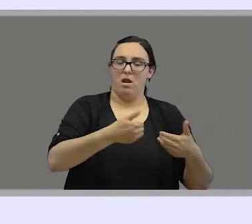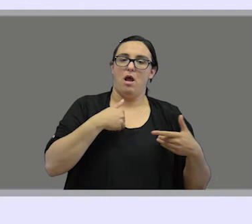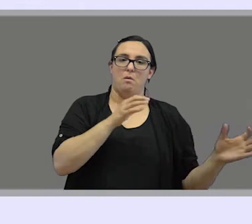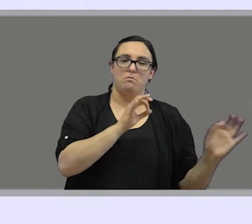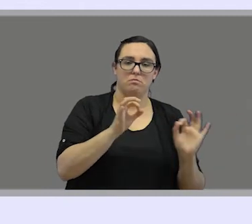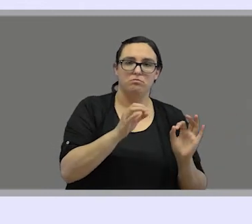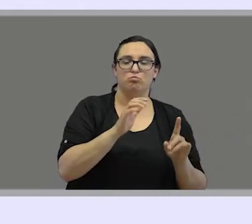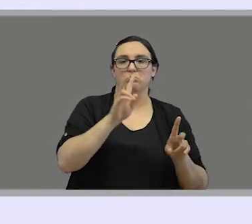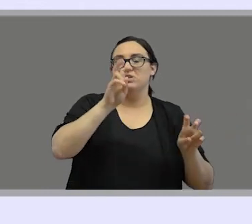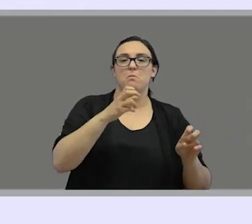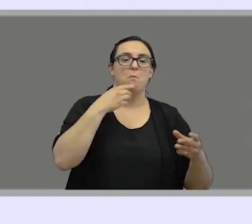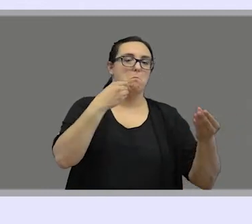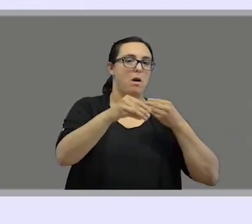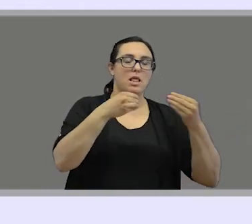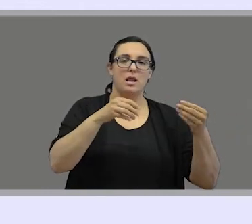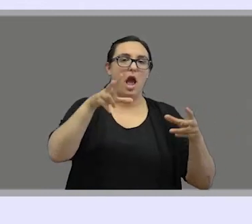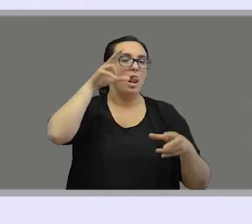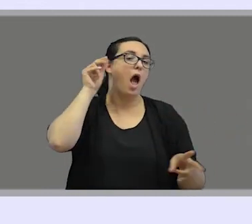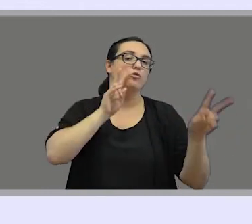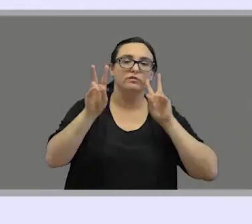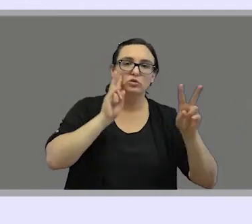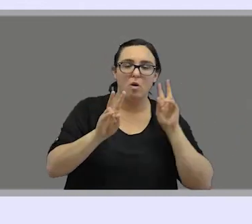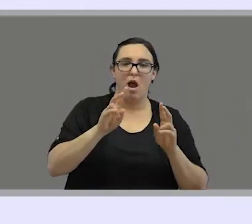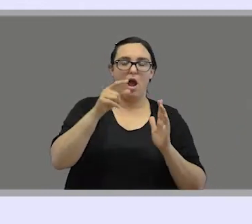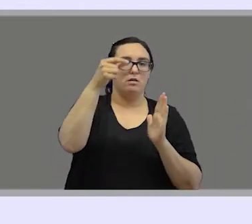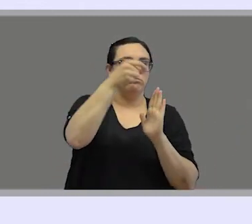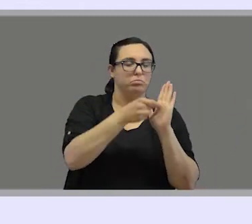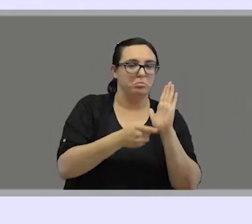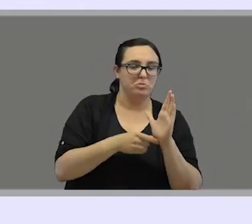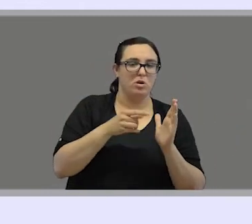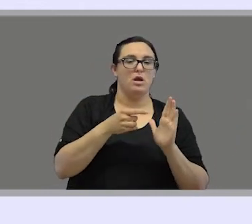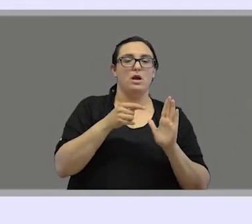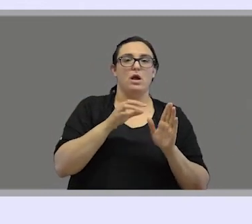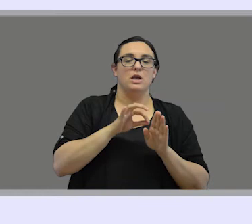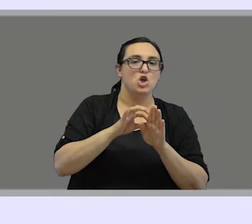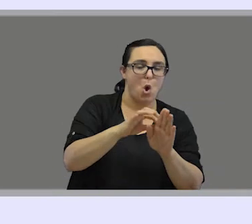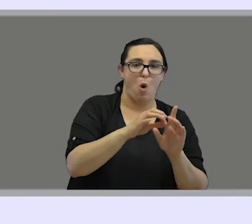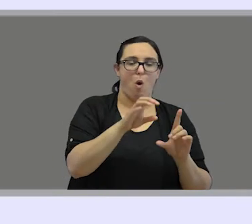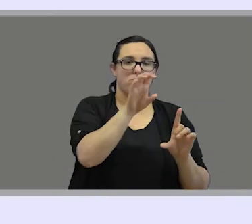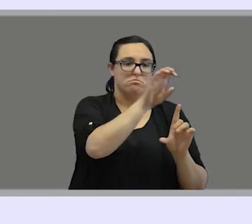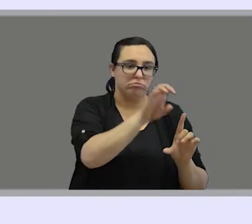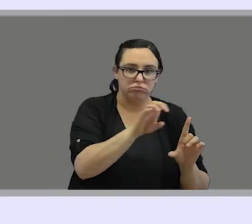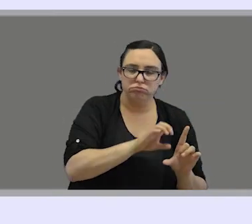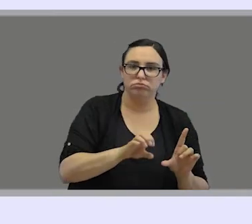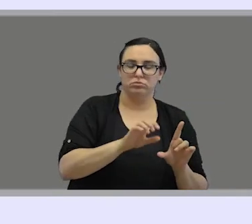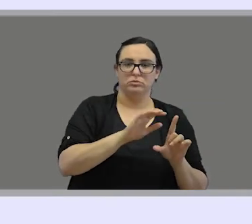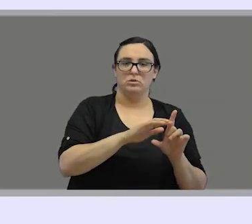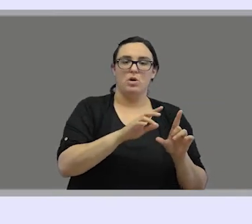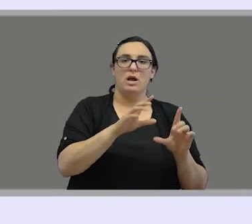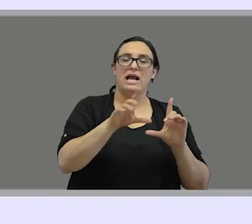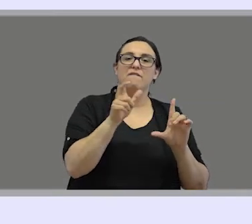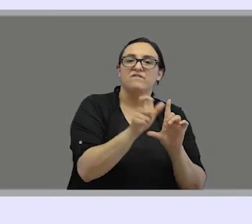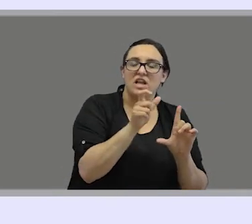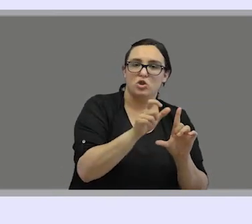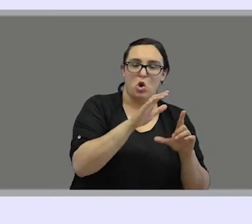example, audiovisual materials, the script of the program, or the step outline, or the video clips